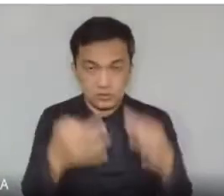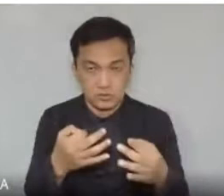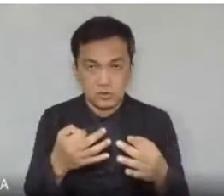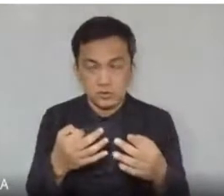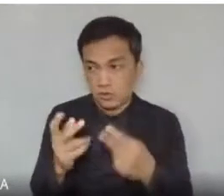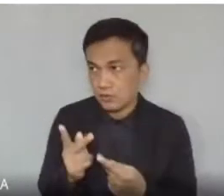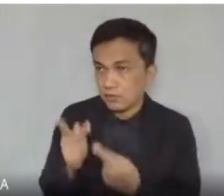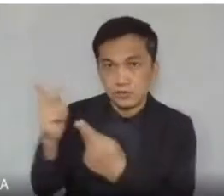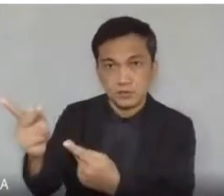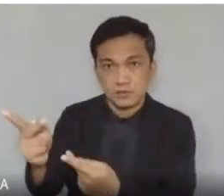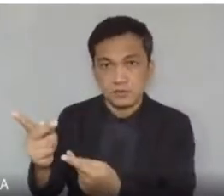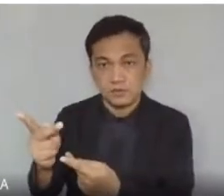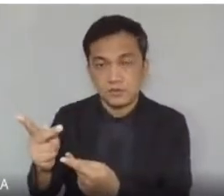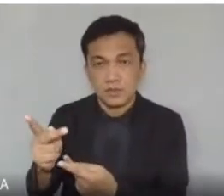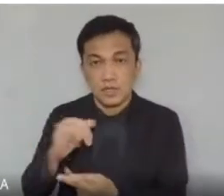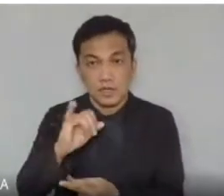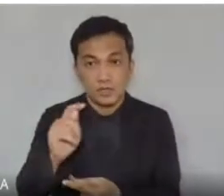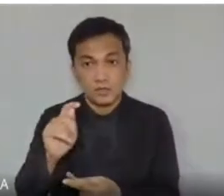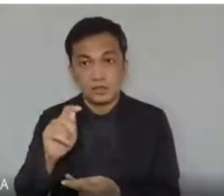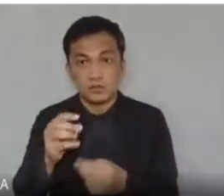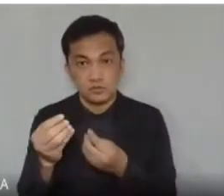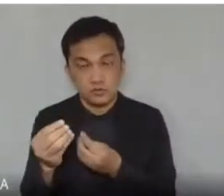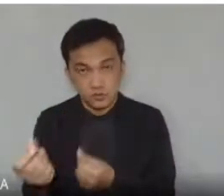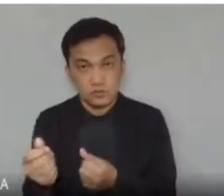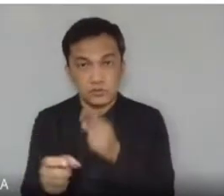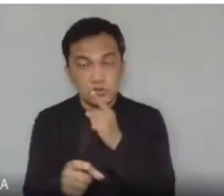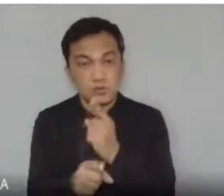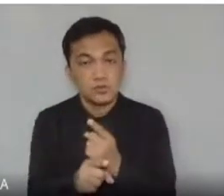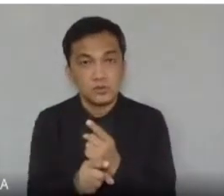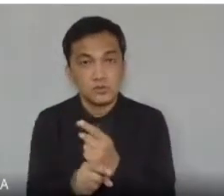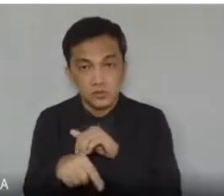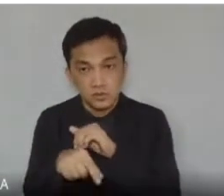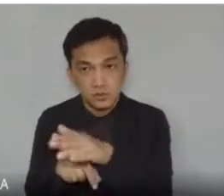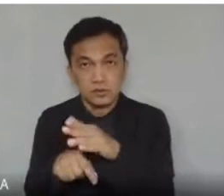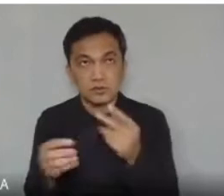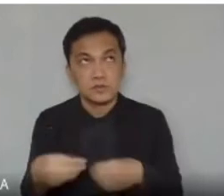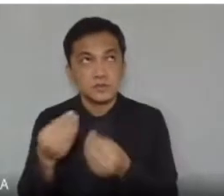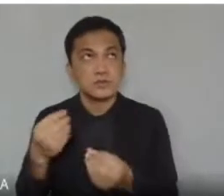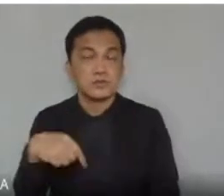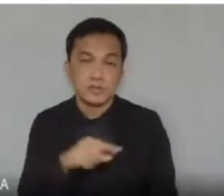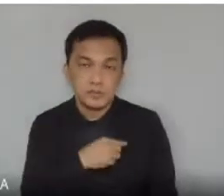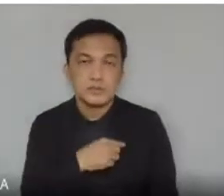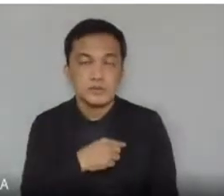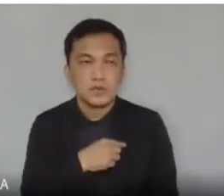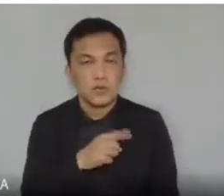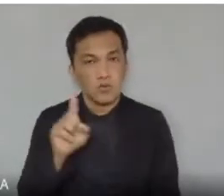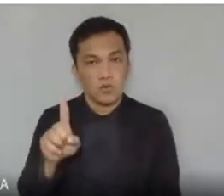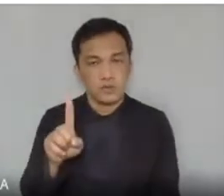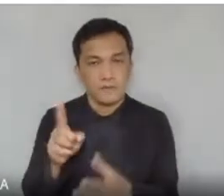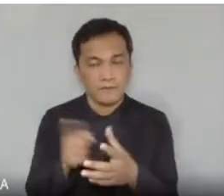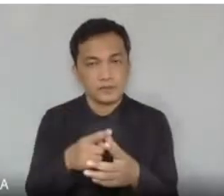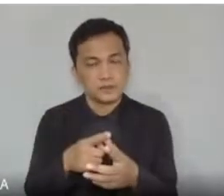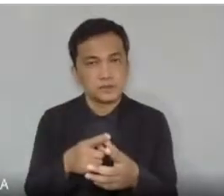it's going to have an imprint of equality or